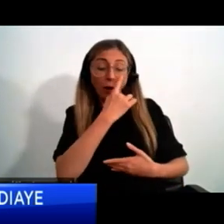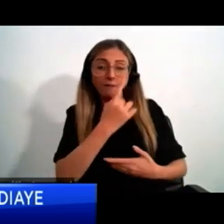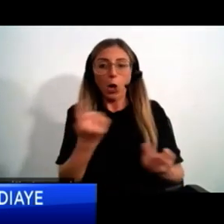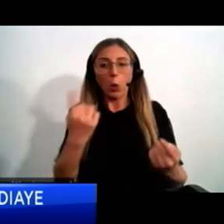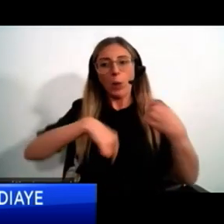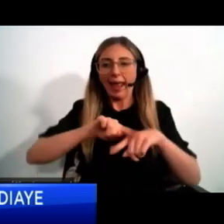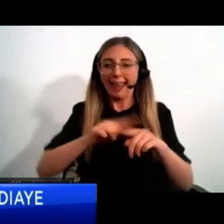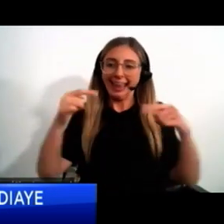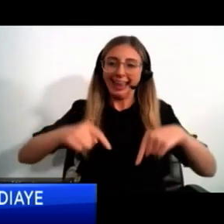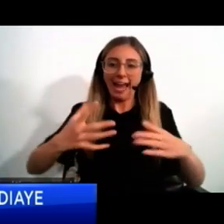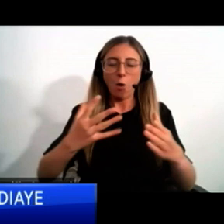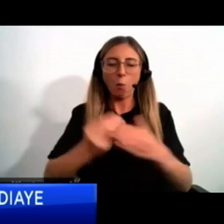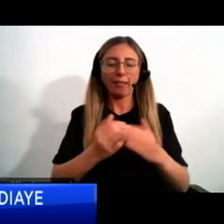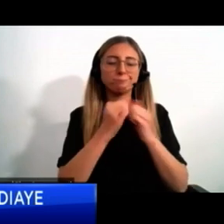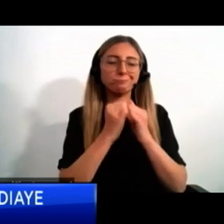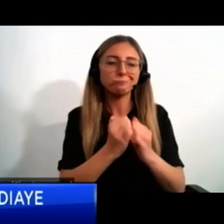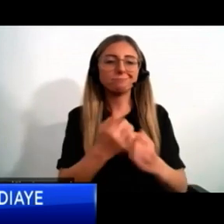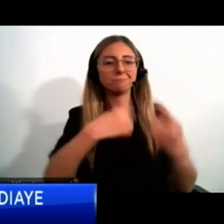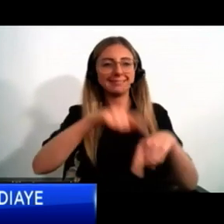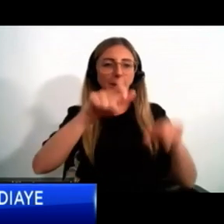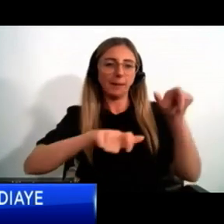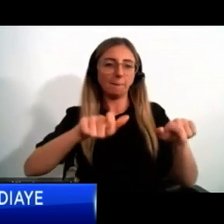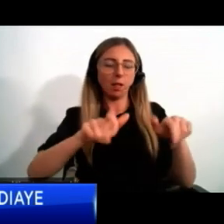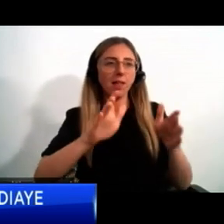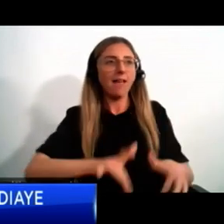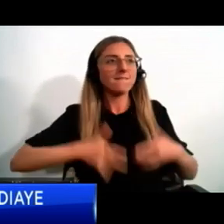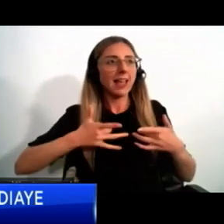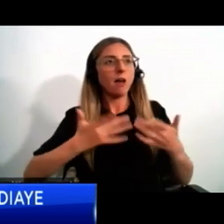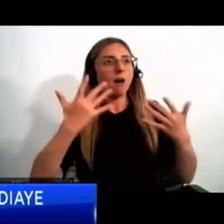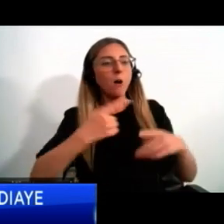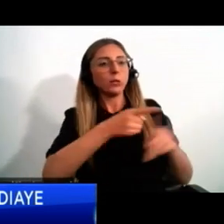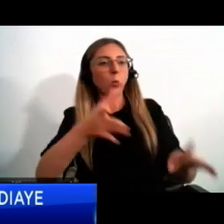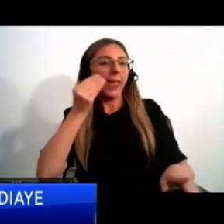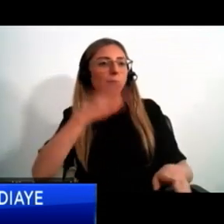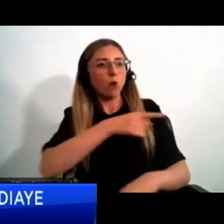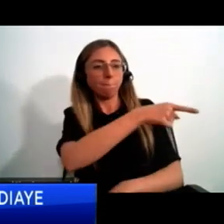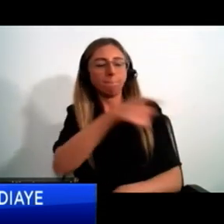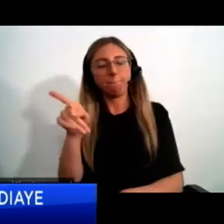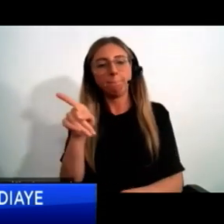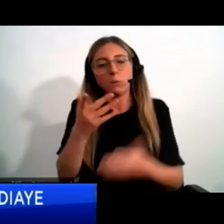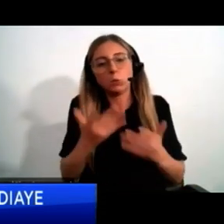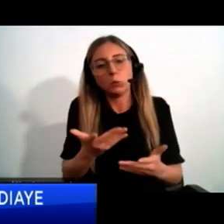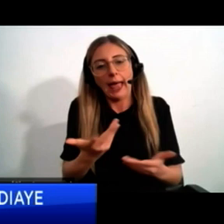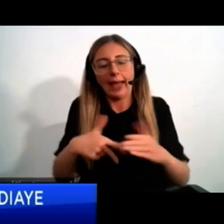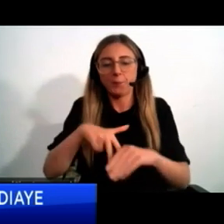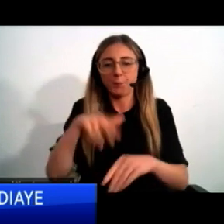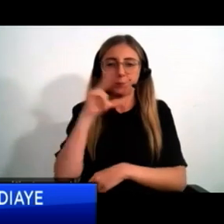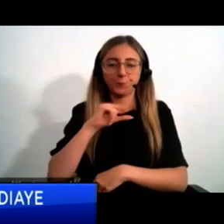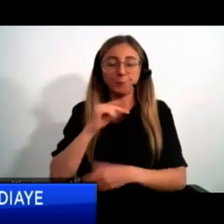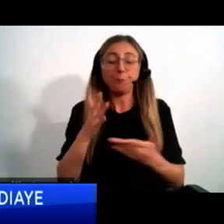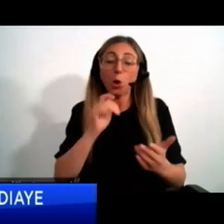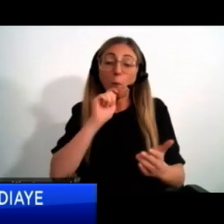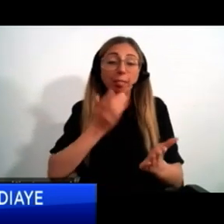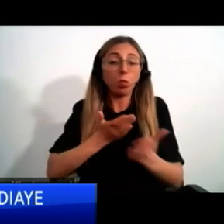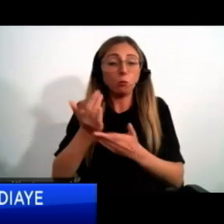sitting amongst greatness. And it really is a privilege to hear from each and every one of them today. So quickly, I'm gonna go